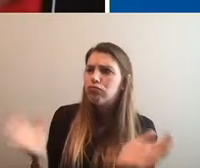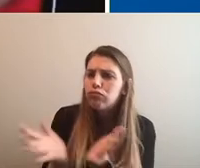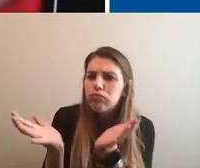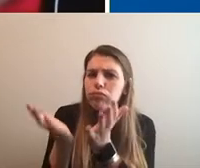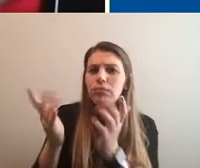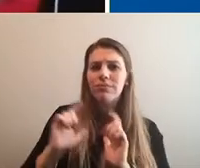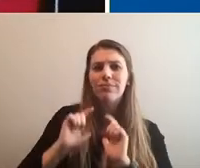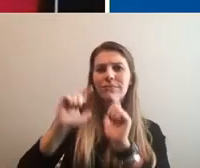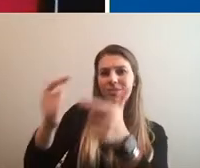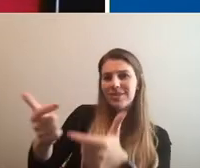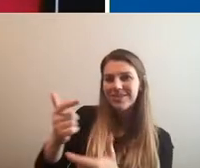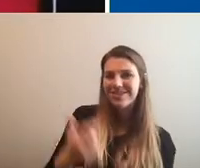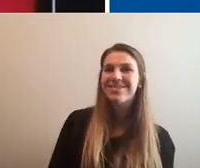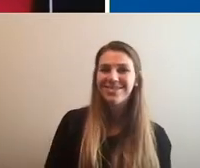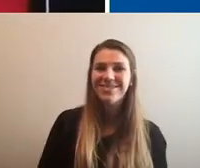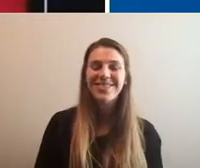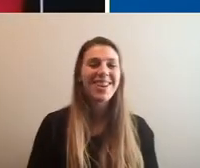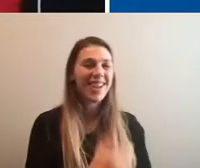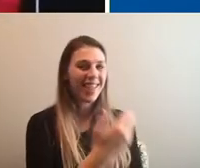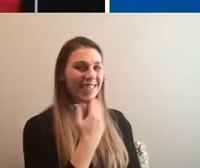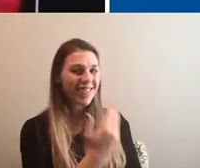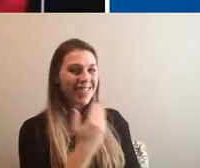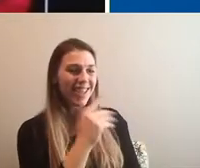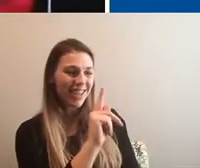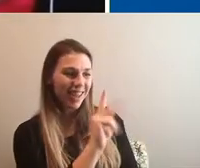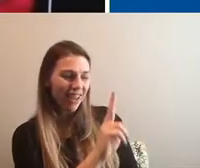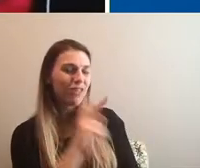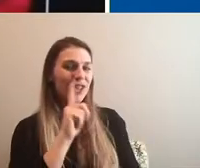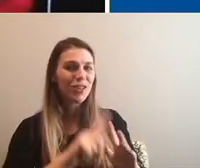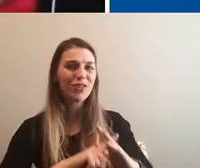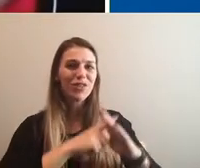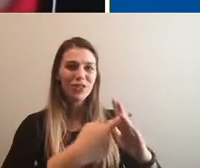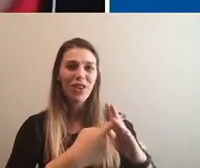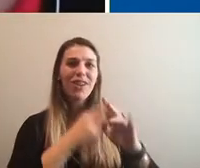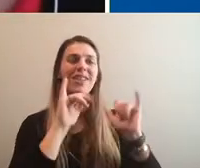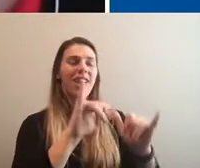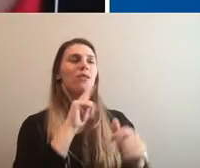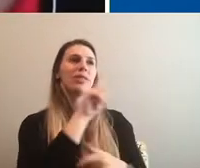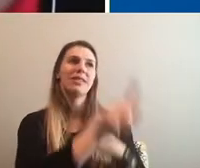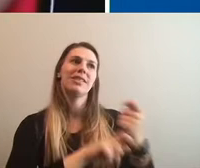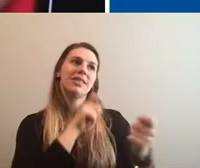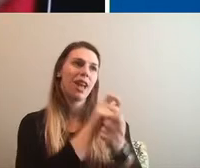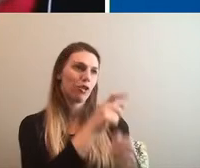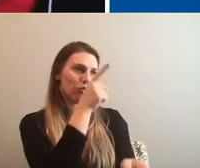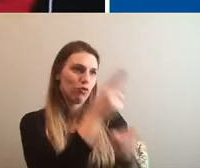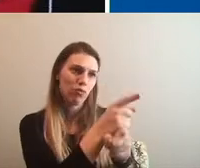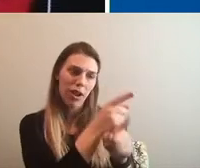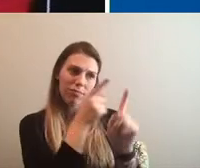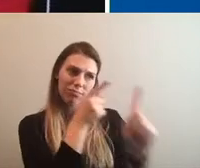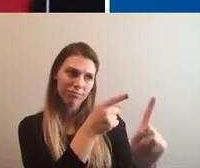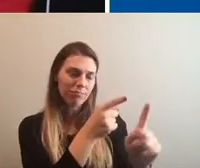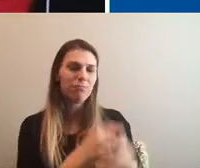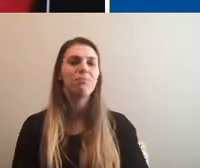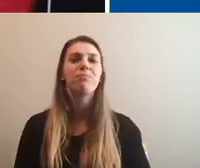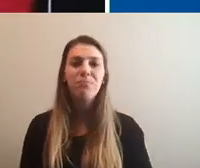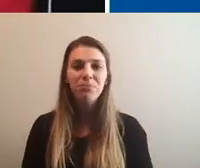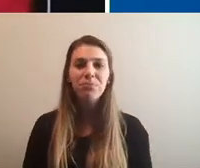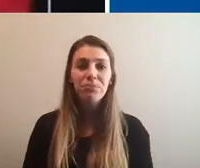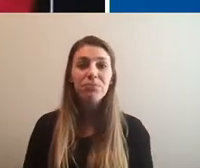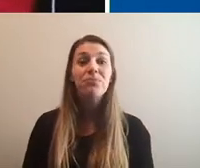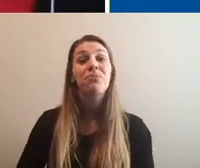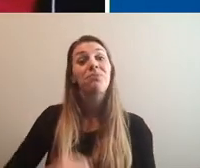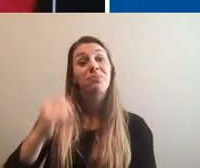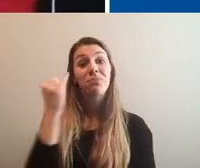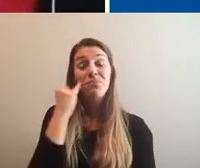Tim. Thank you, Kiera, for starting us off with exactly the right message. If the